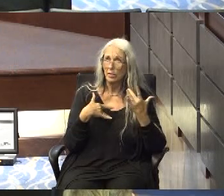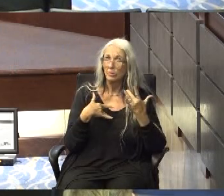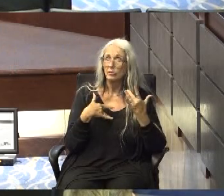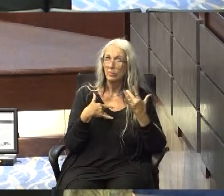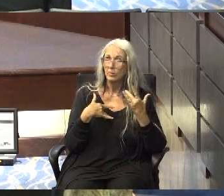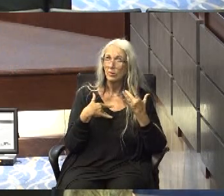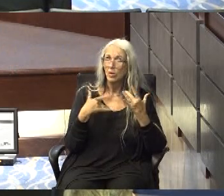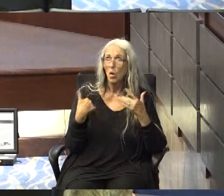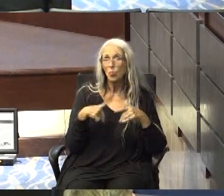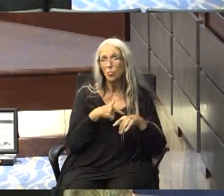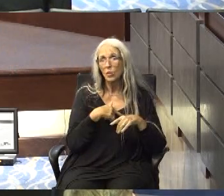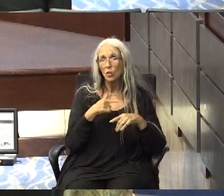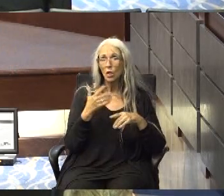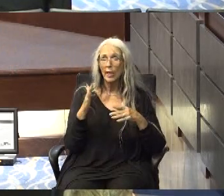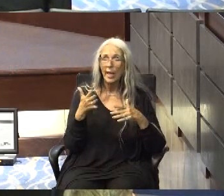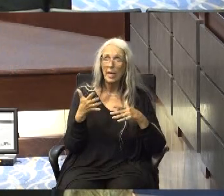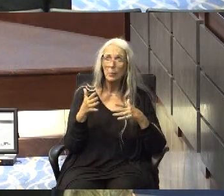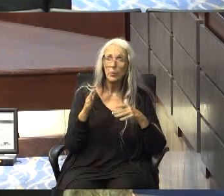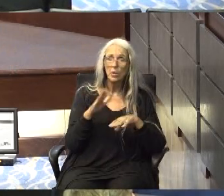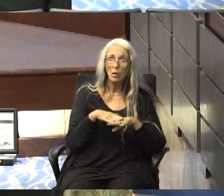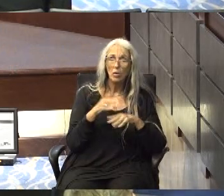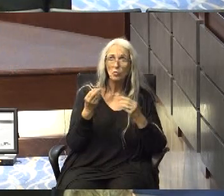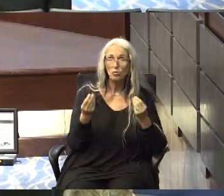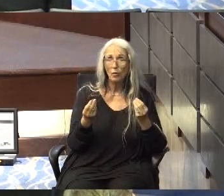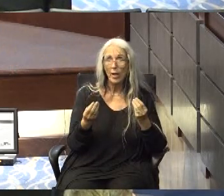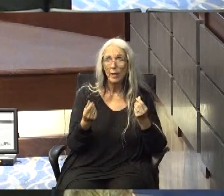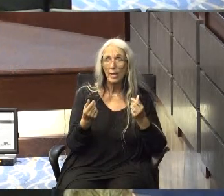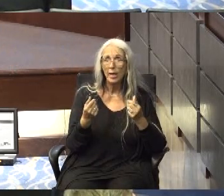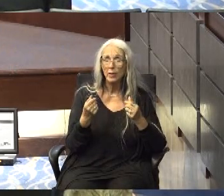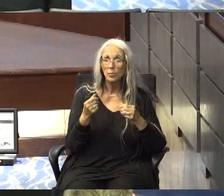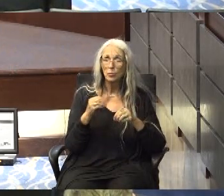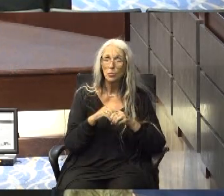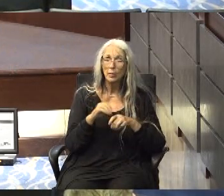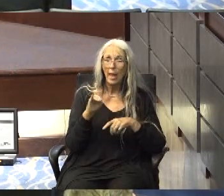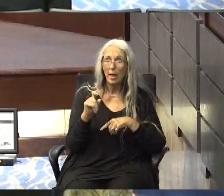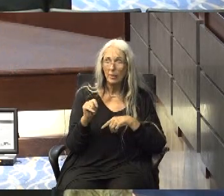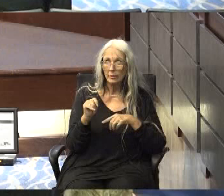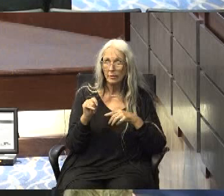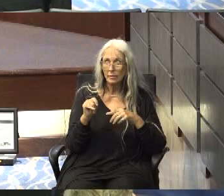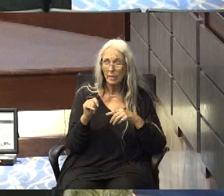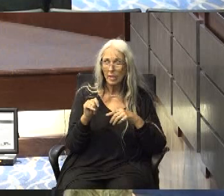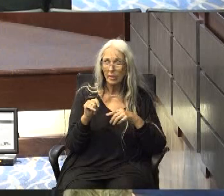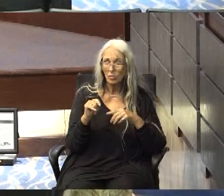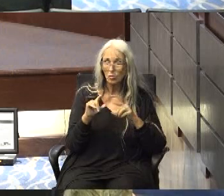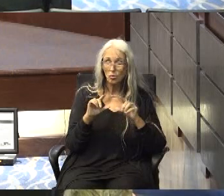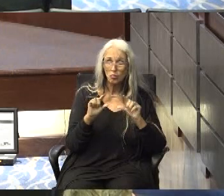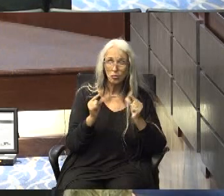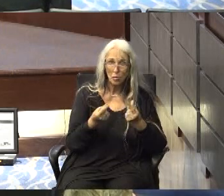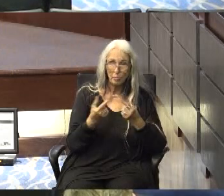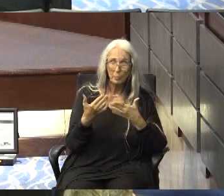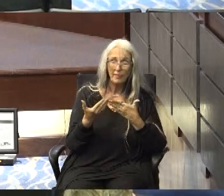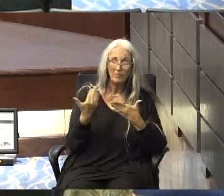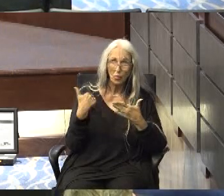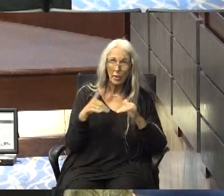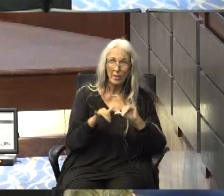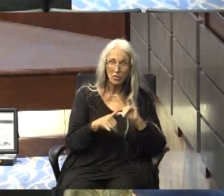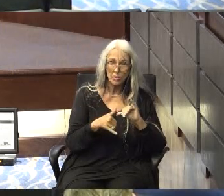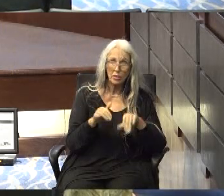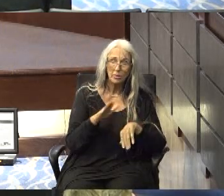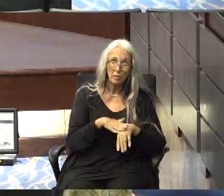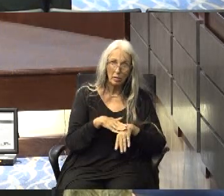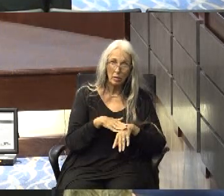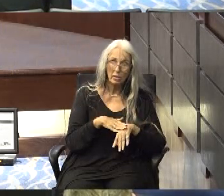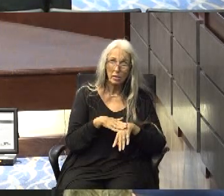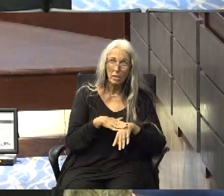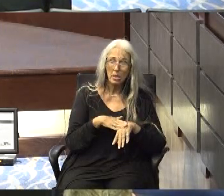are sort of putting boots on the ground with this, so to speak, and putting out the approval for the engineering on this.